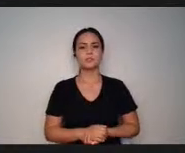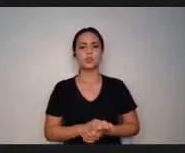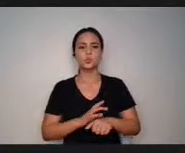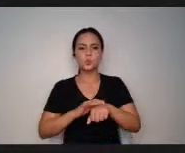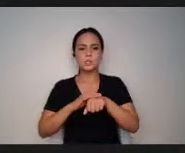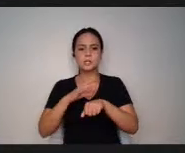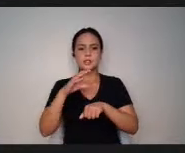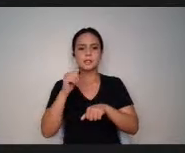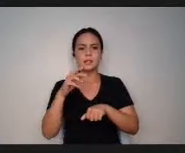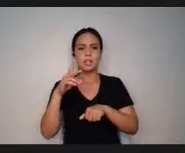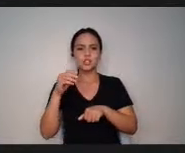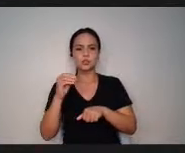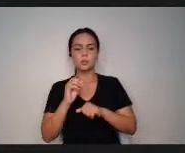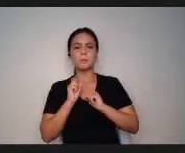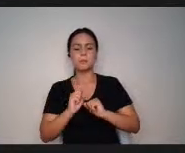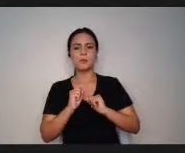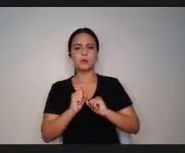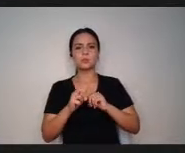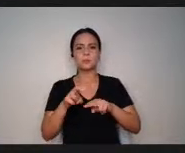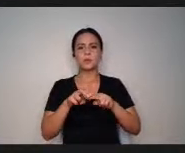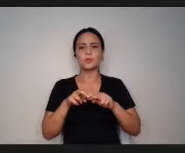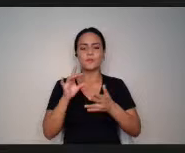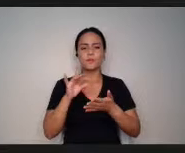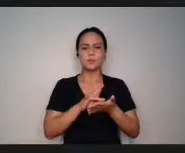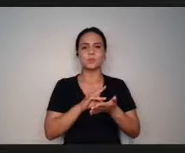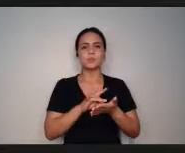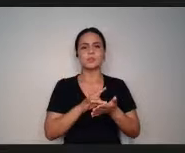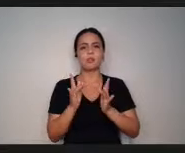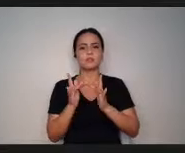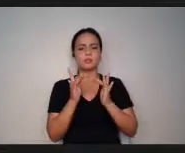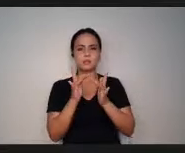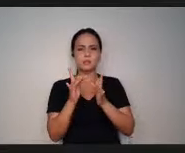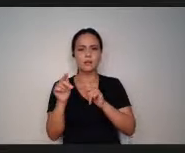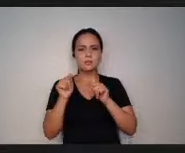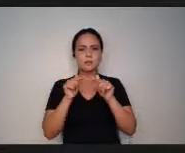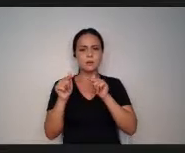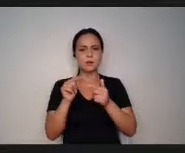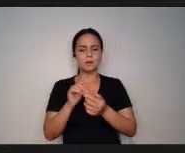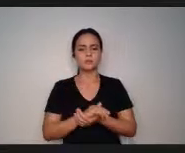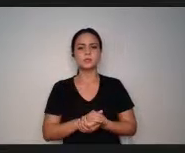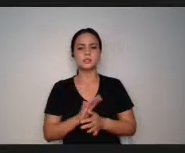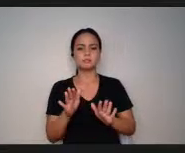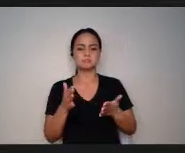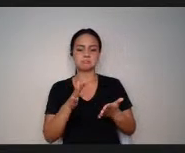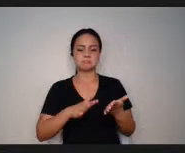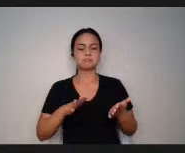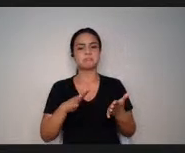work-related factors. So that would obviously be a much higher cost.